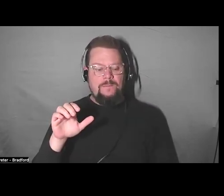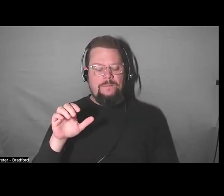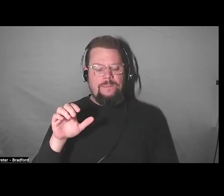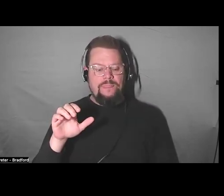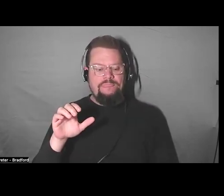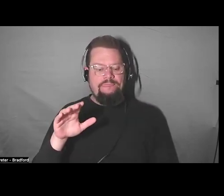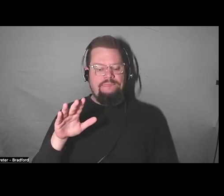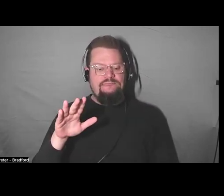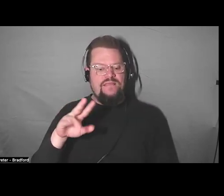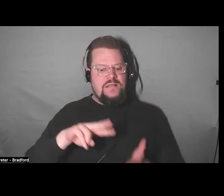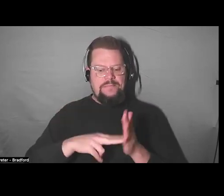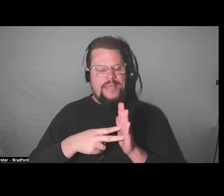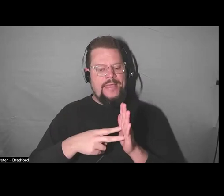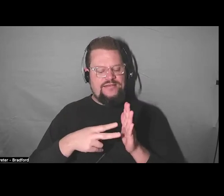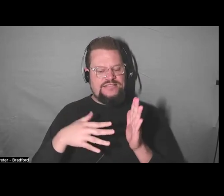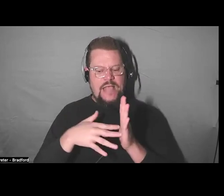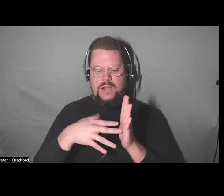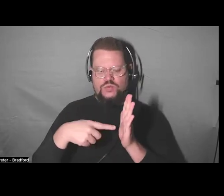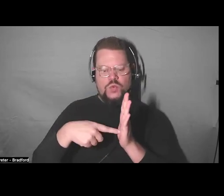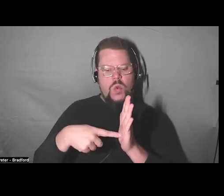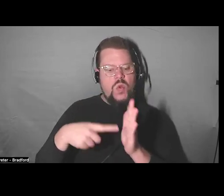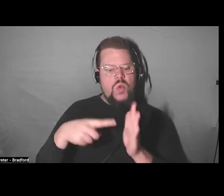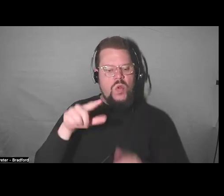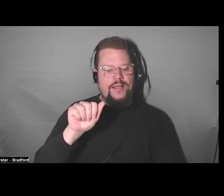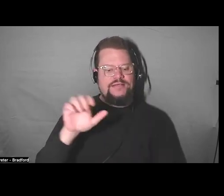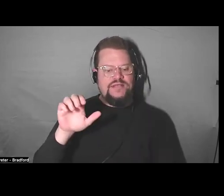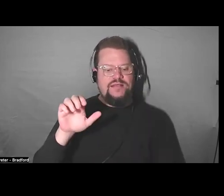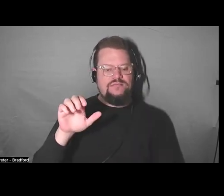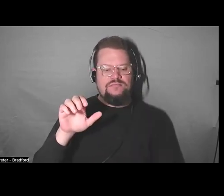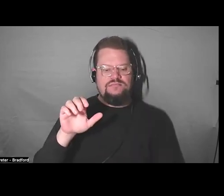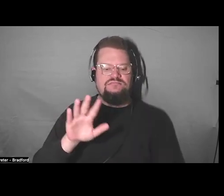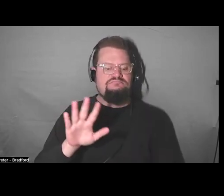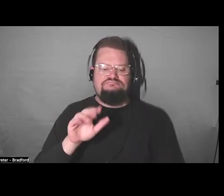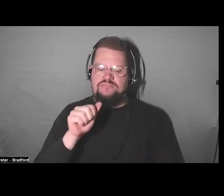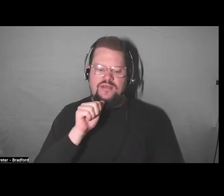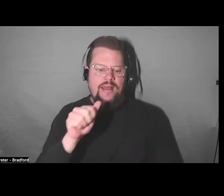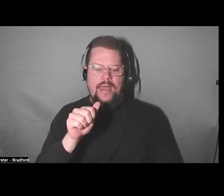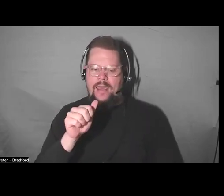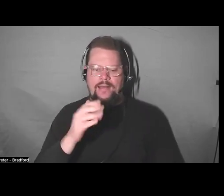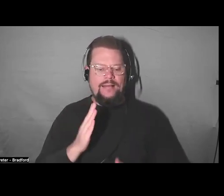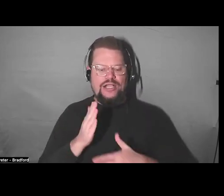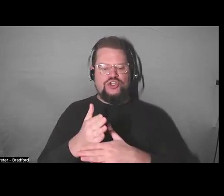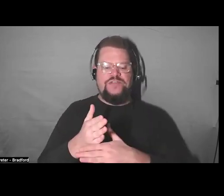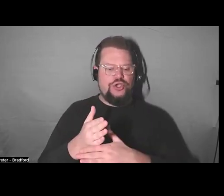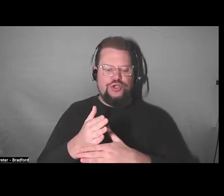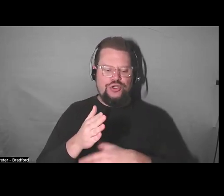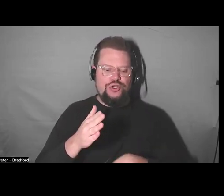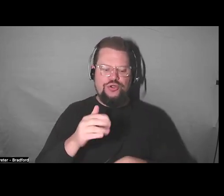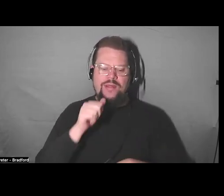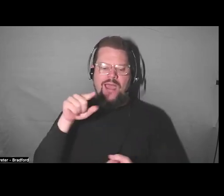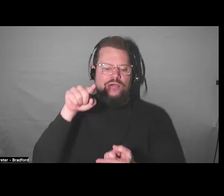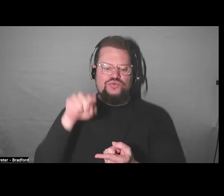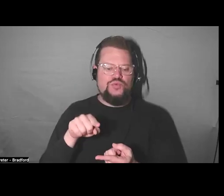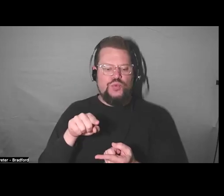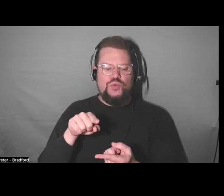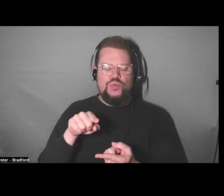the consistent finding has been that AAC does not interfere, does not reduce the